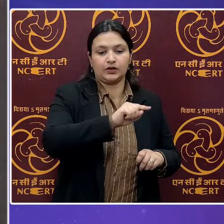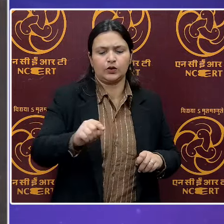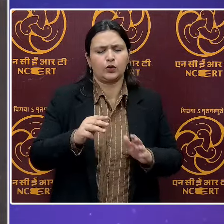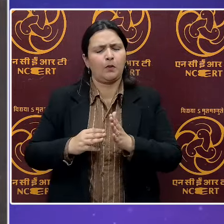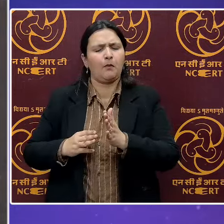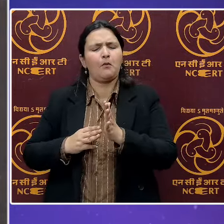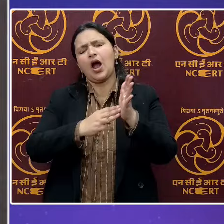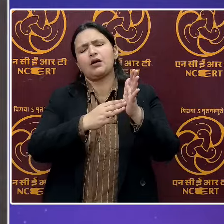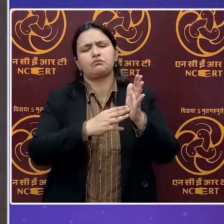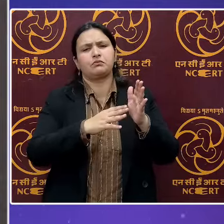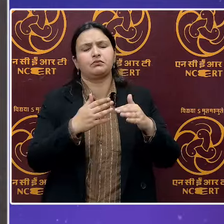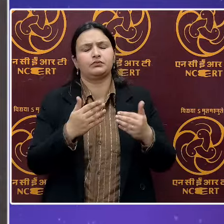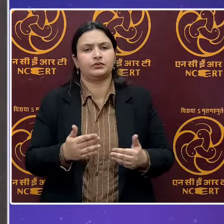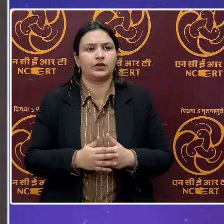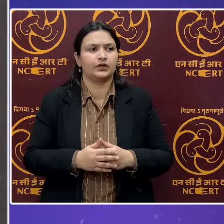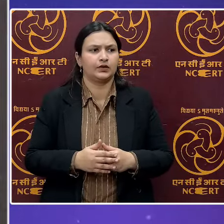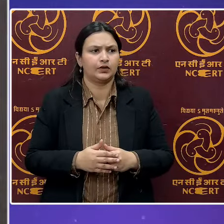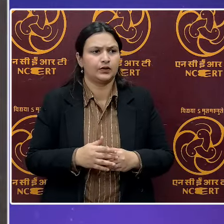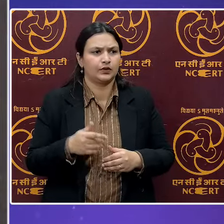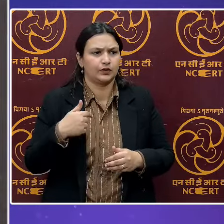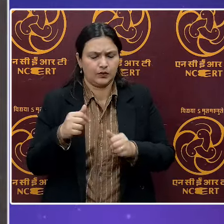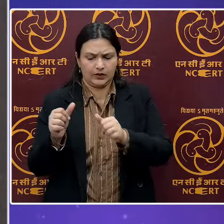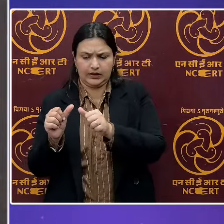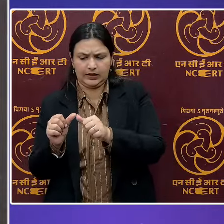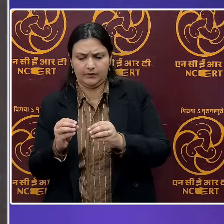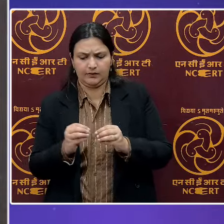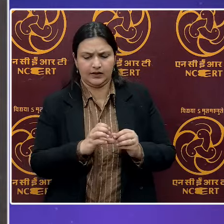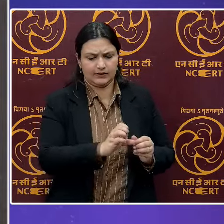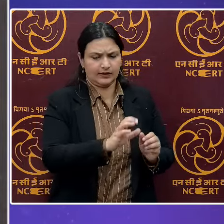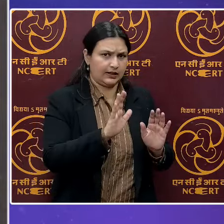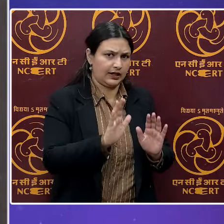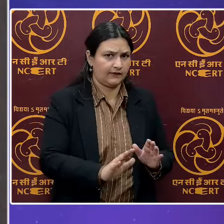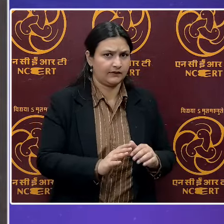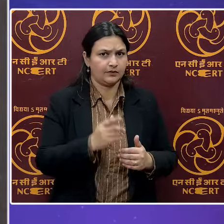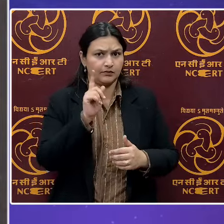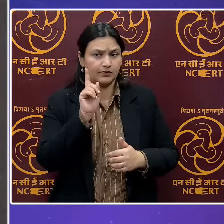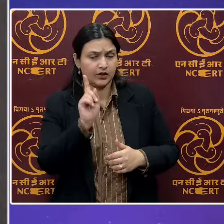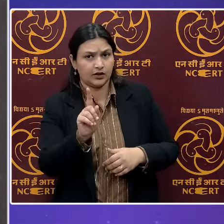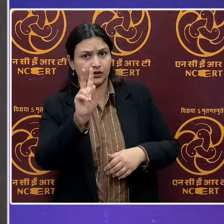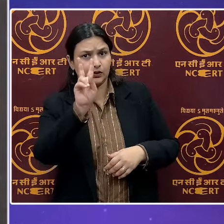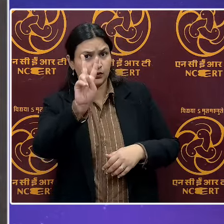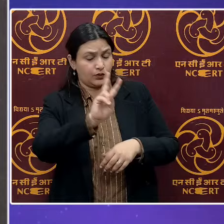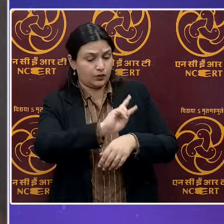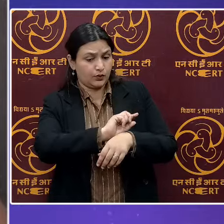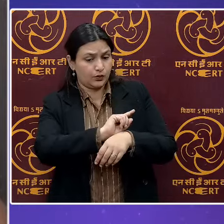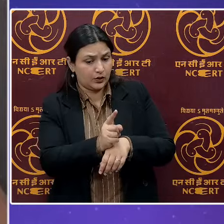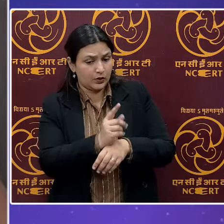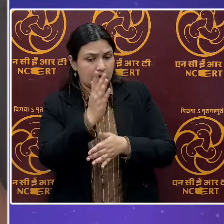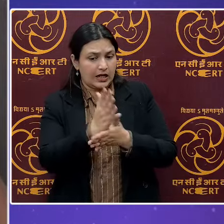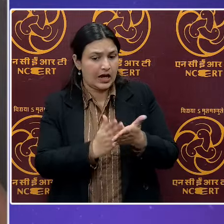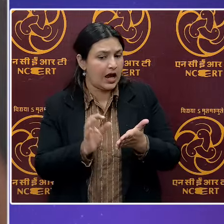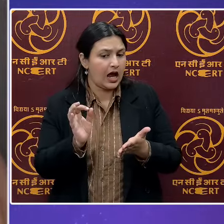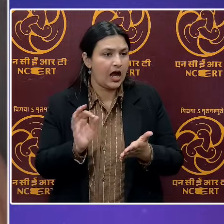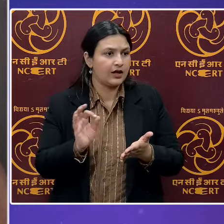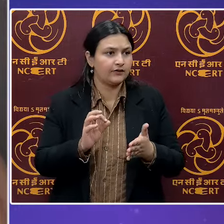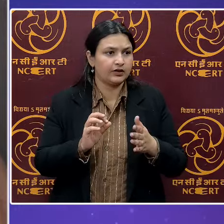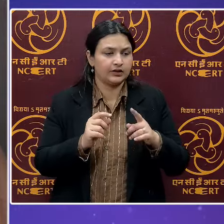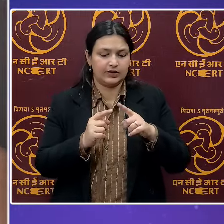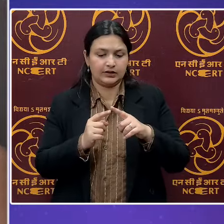a omega here at mean position. But the velocity does not become half at t by